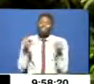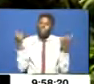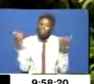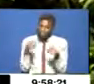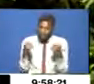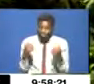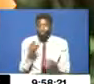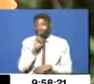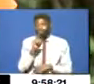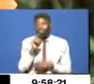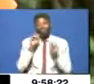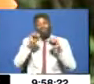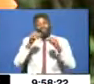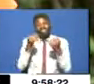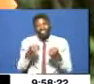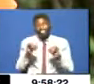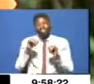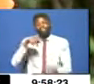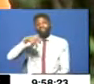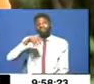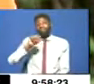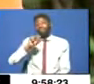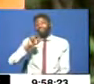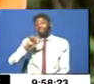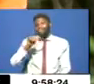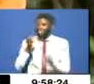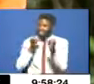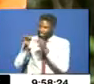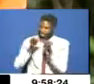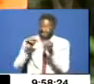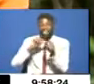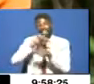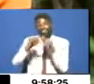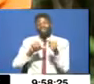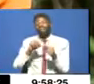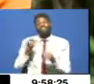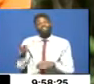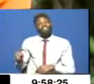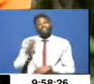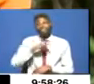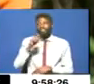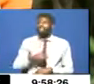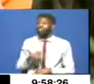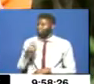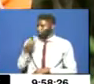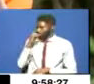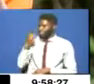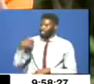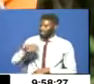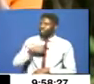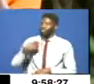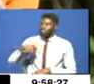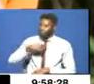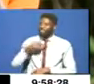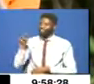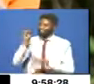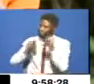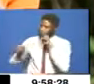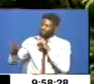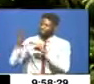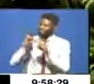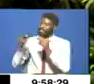try to get Paul to tell you about tennis. We're still, but my tennis wishes all the best with that. We are still trying to